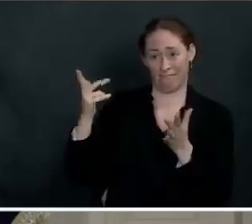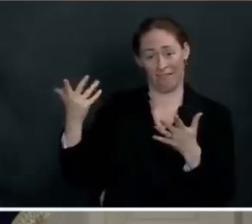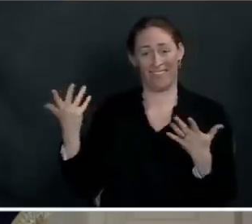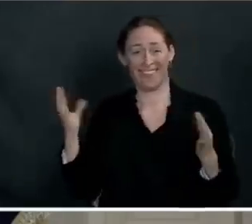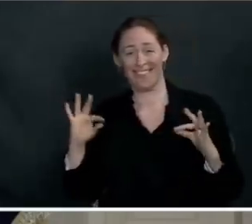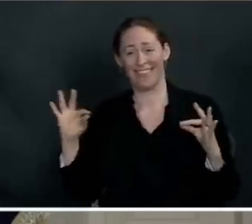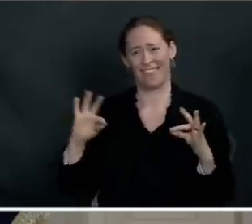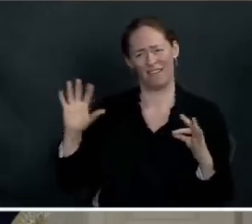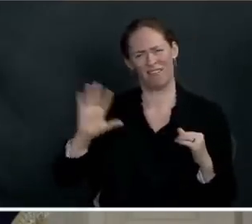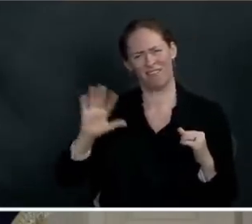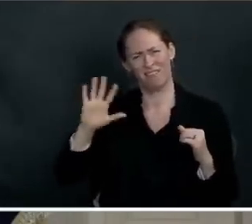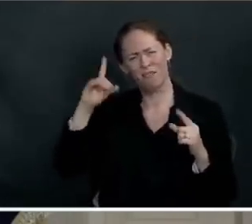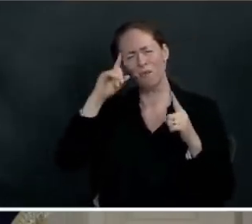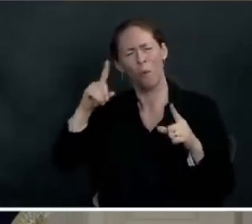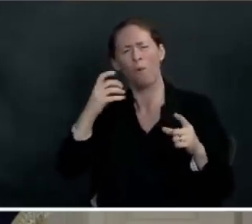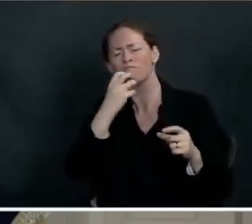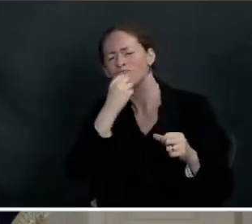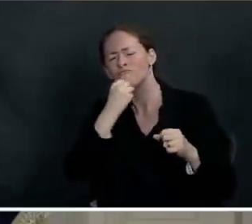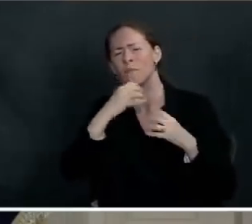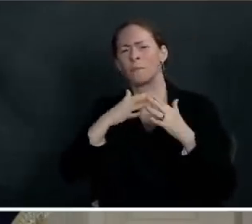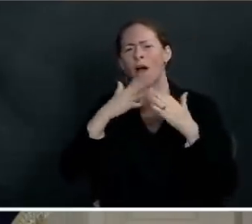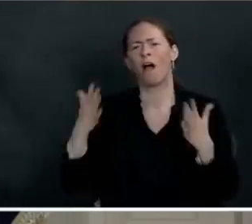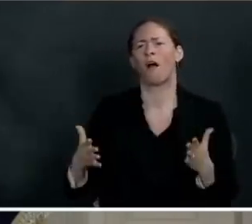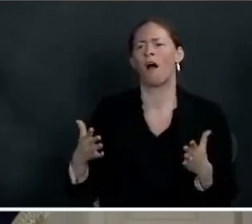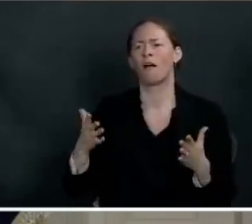new COVID-19 variants